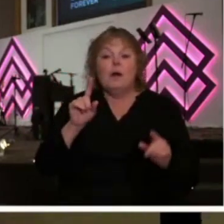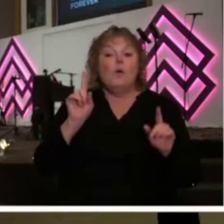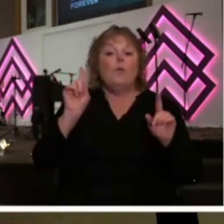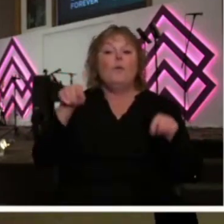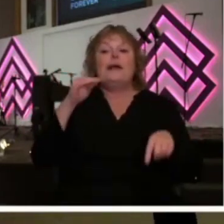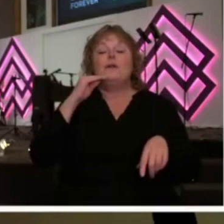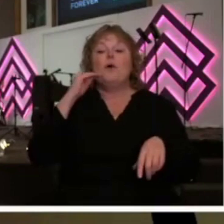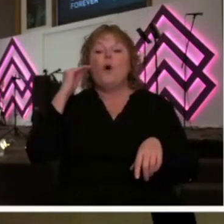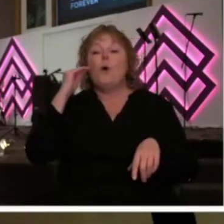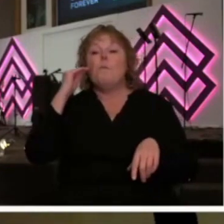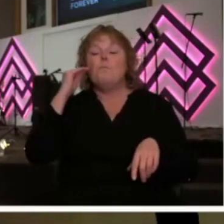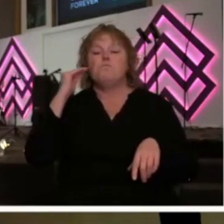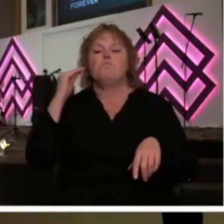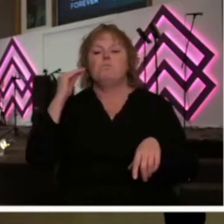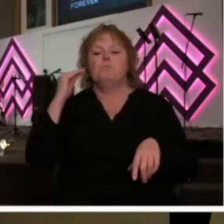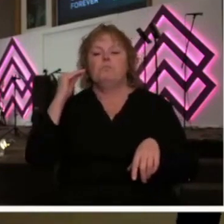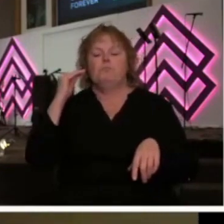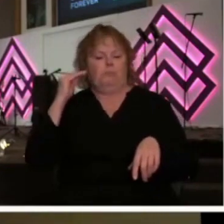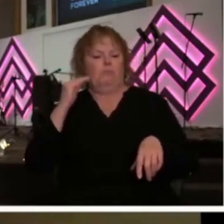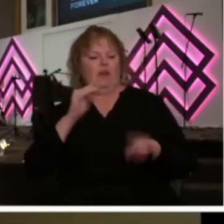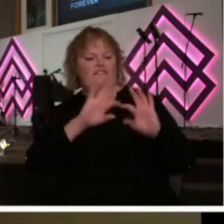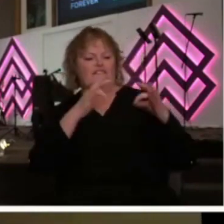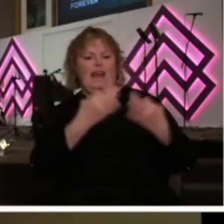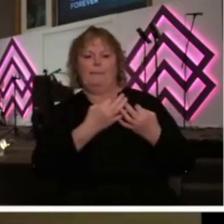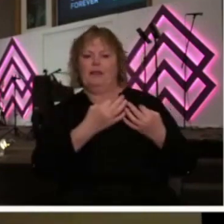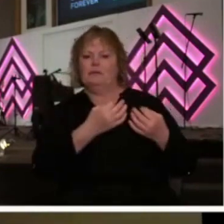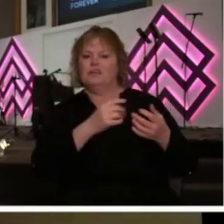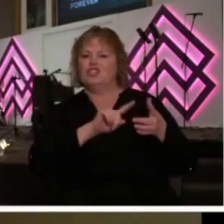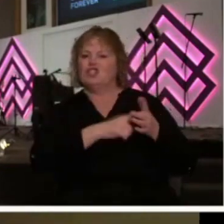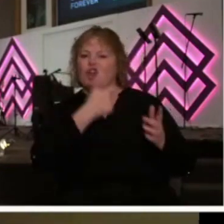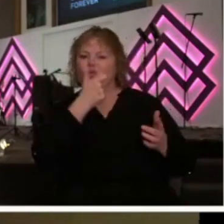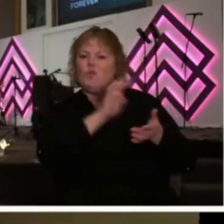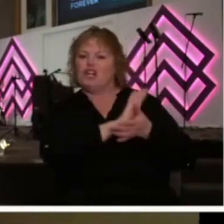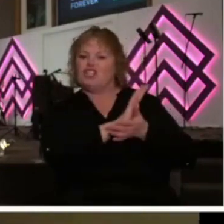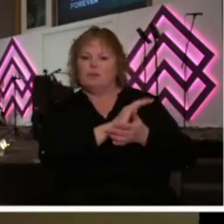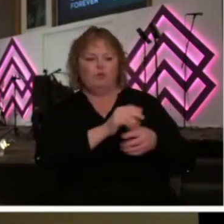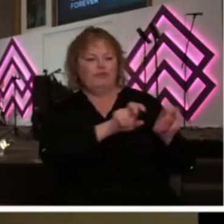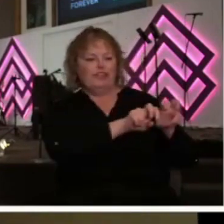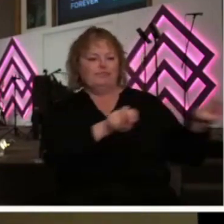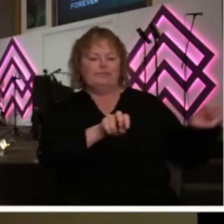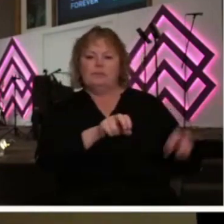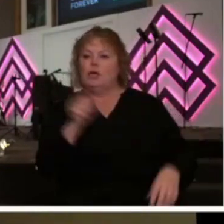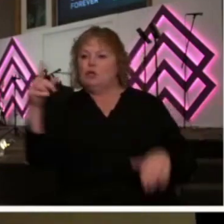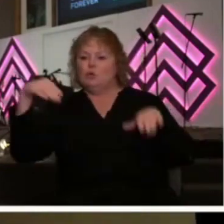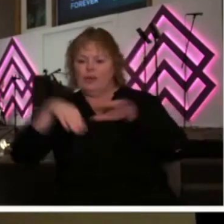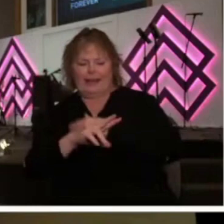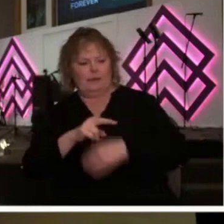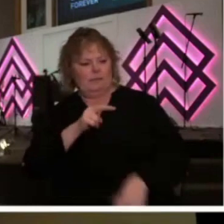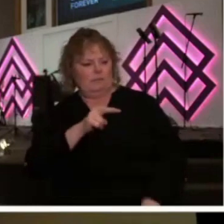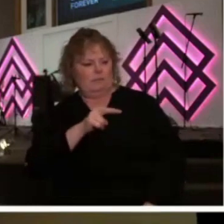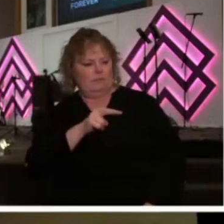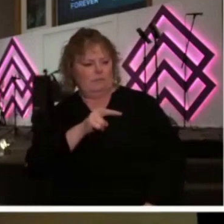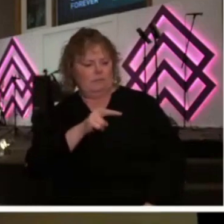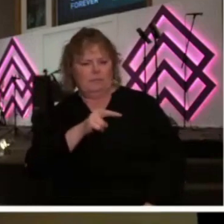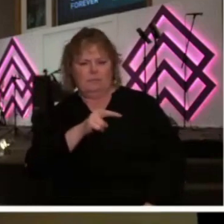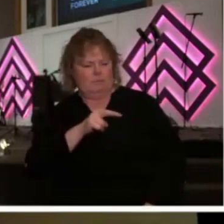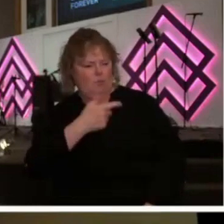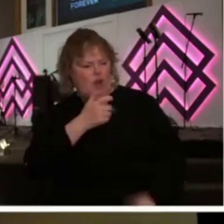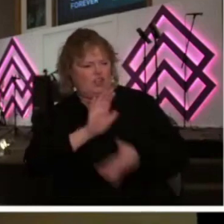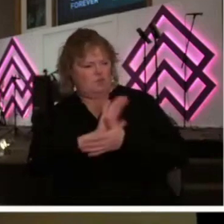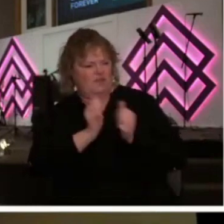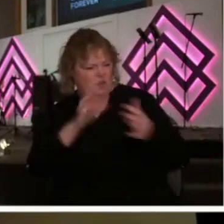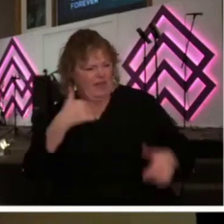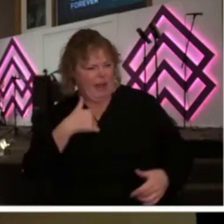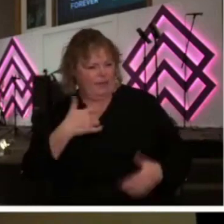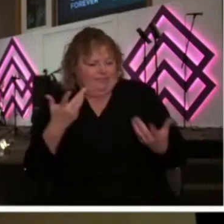that your family started a movie night without you? And as you're walking in, you discover that they are far enough in a movie, and it may be